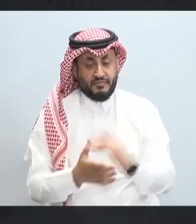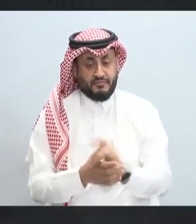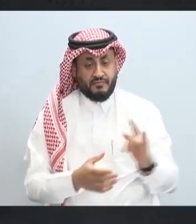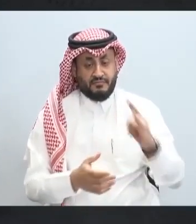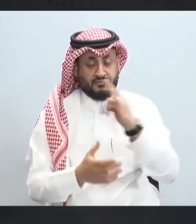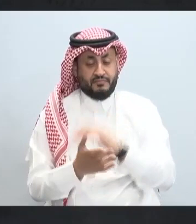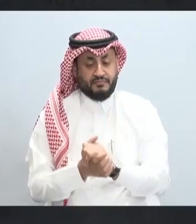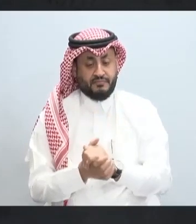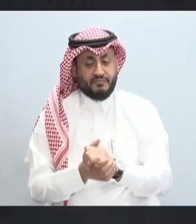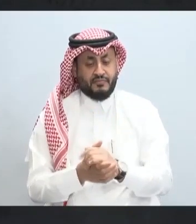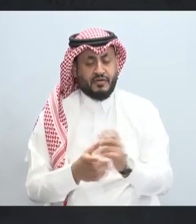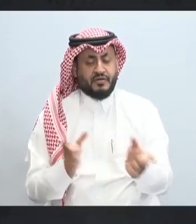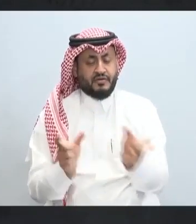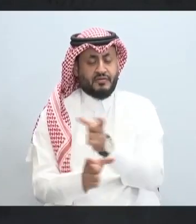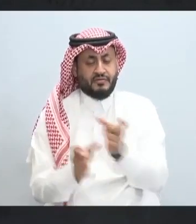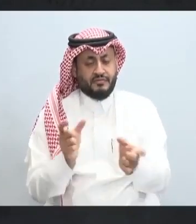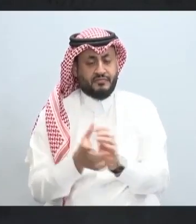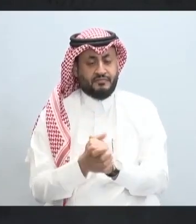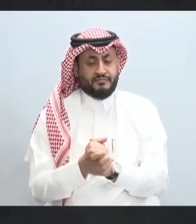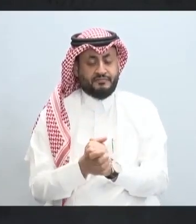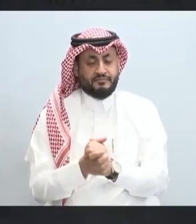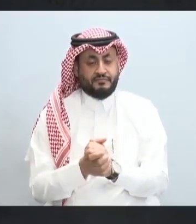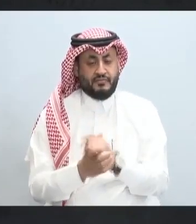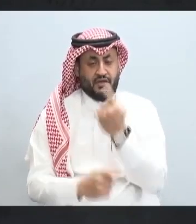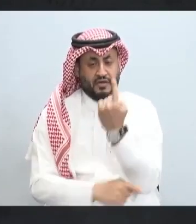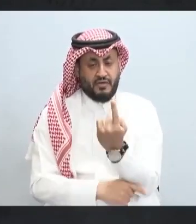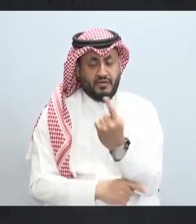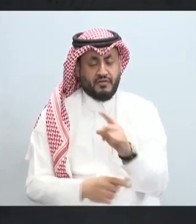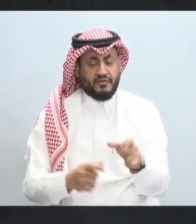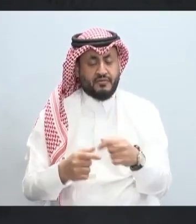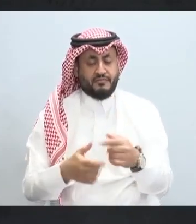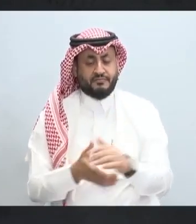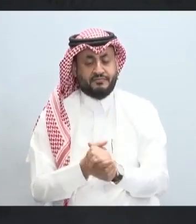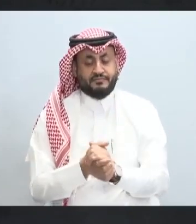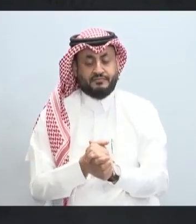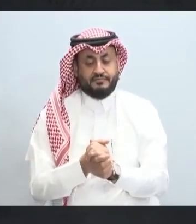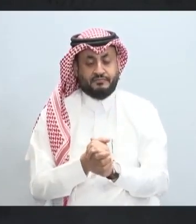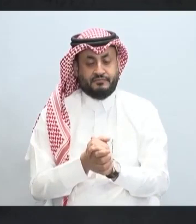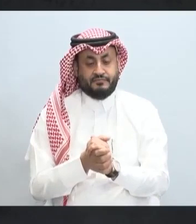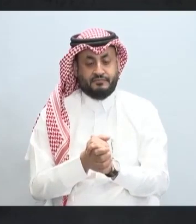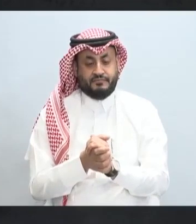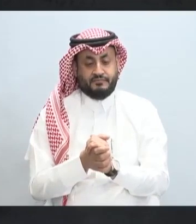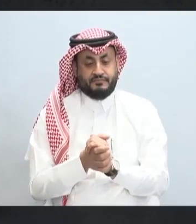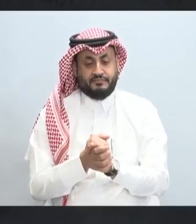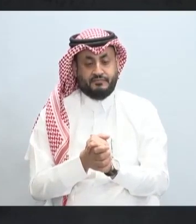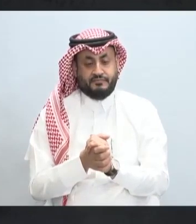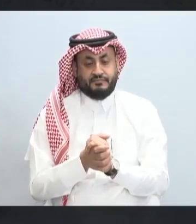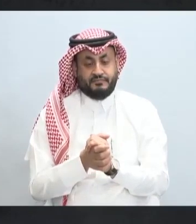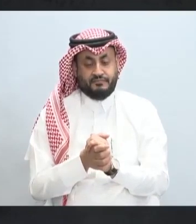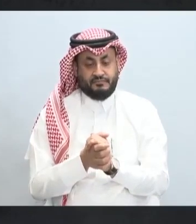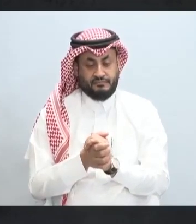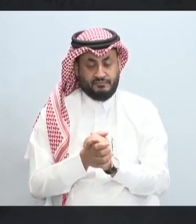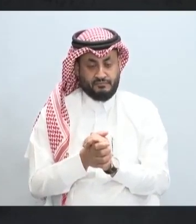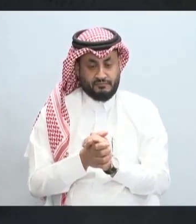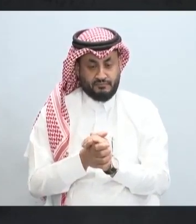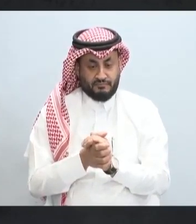passenger and name and order the things that you want to order. So,